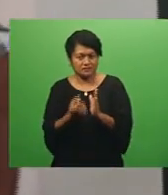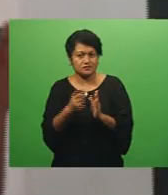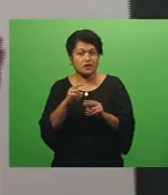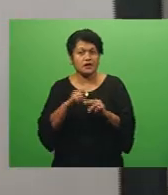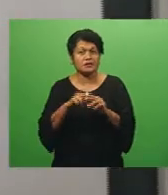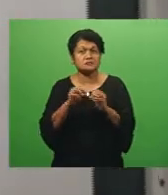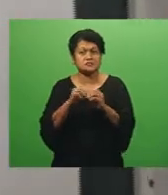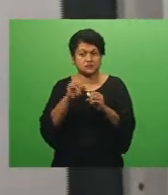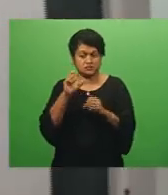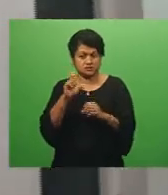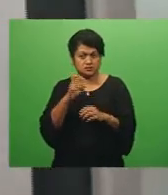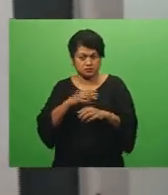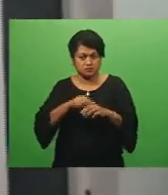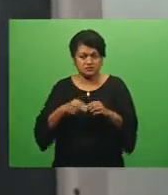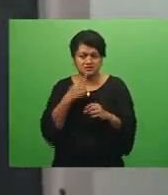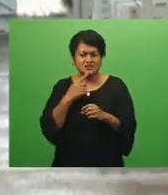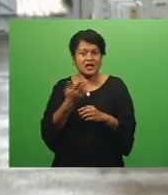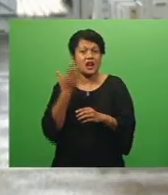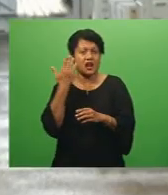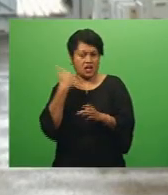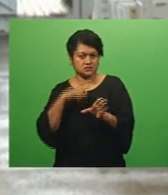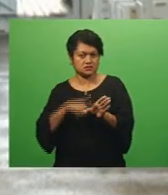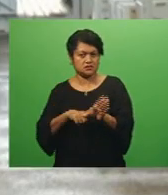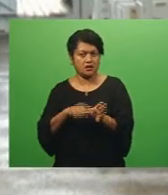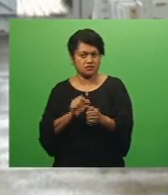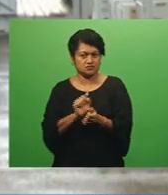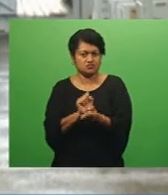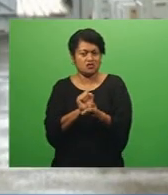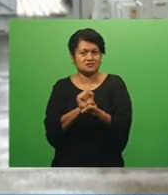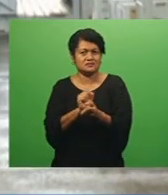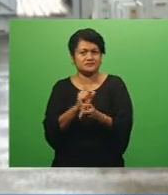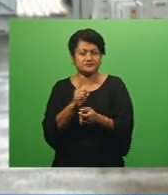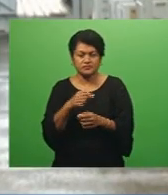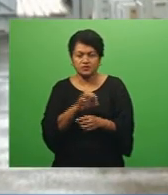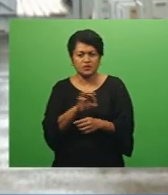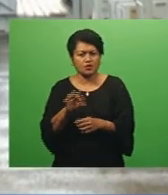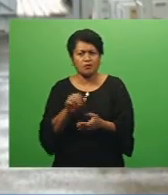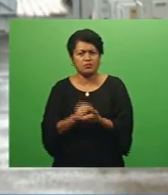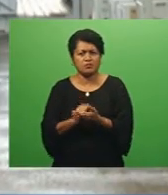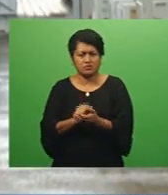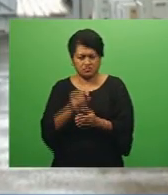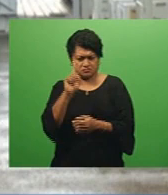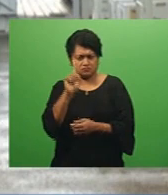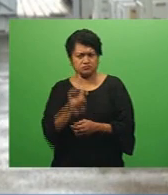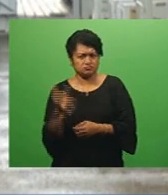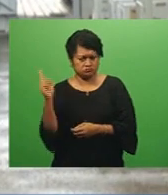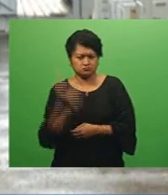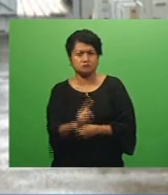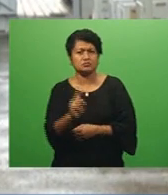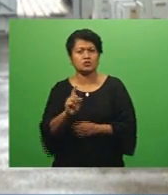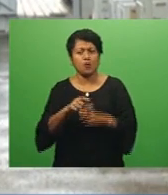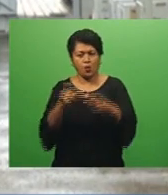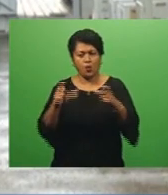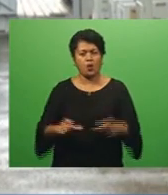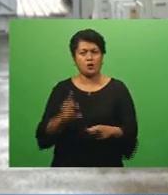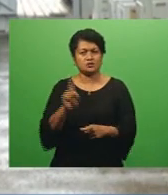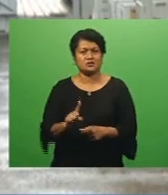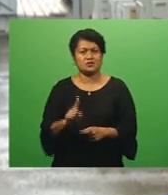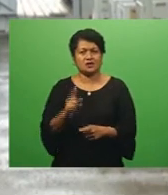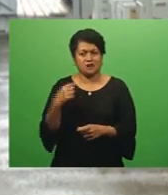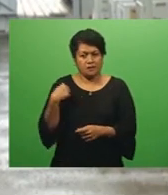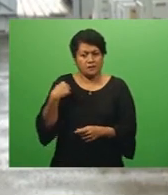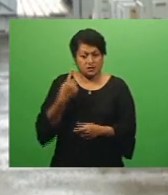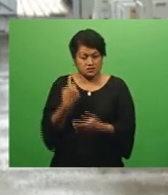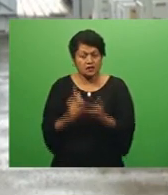these charges were laid last year. Rahman was not present in the Magistrates Court today when the extradition application was made. The